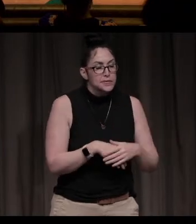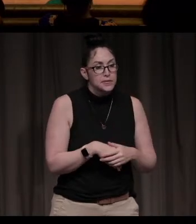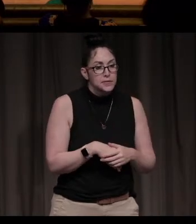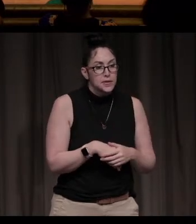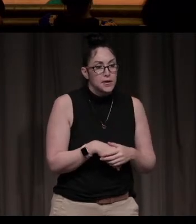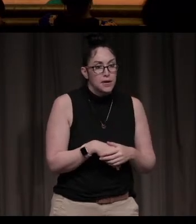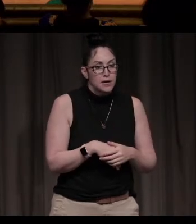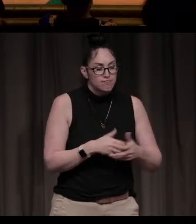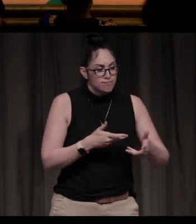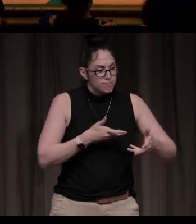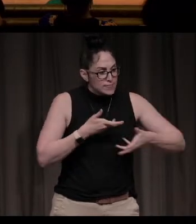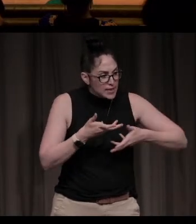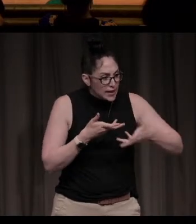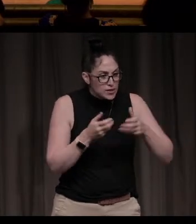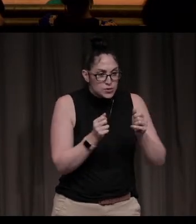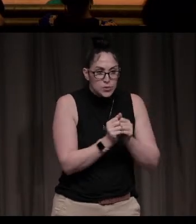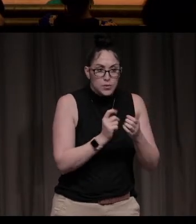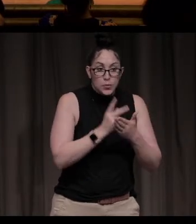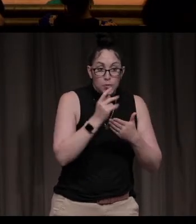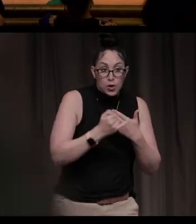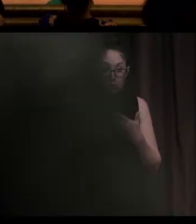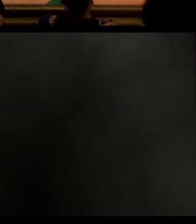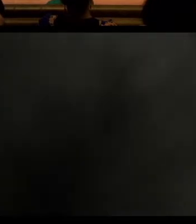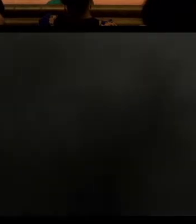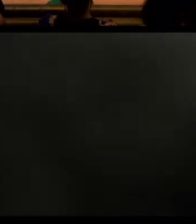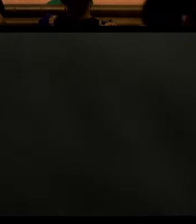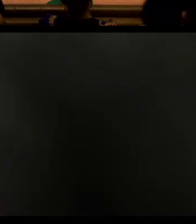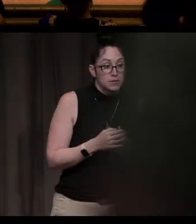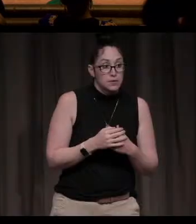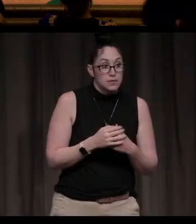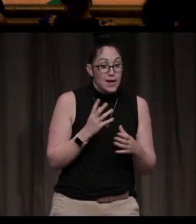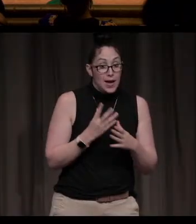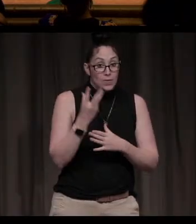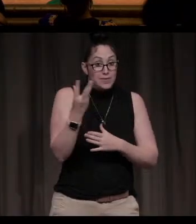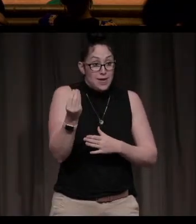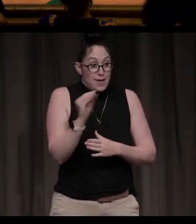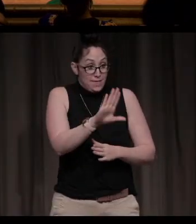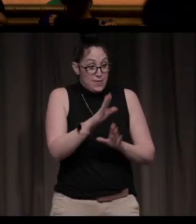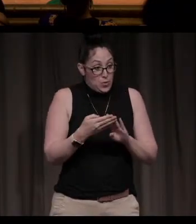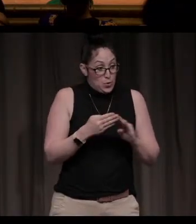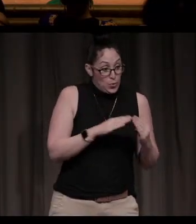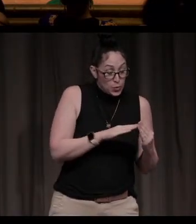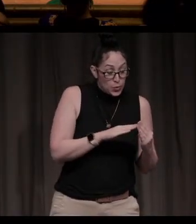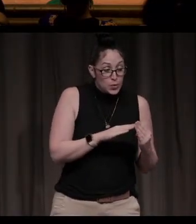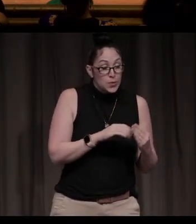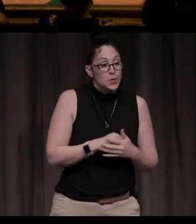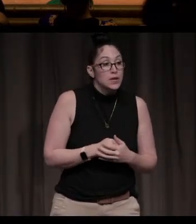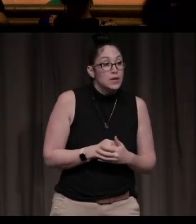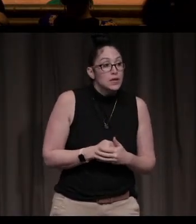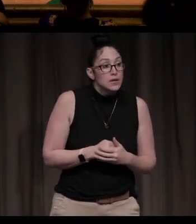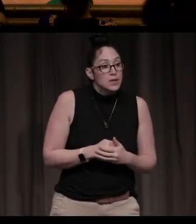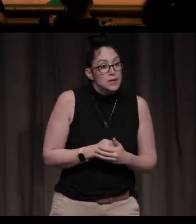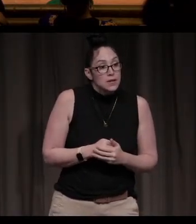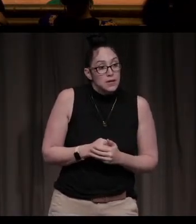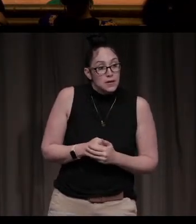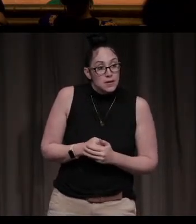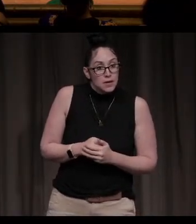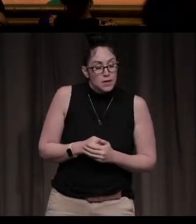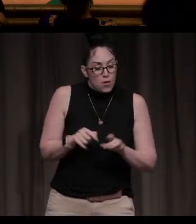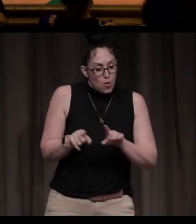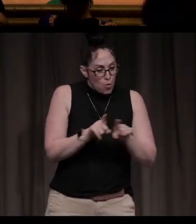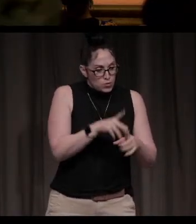member engaging with projects outside and you know, being a part of other institutions